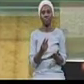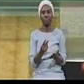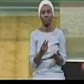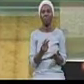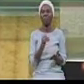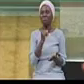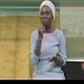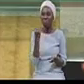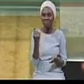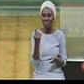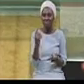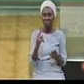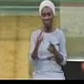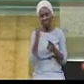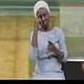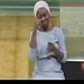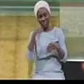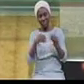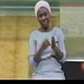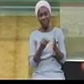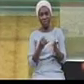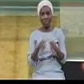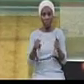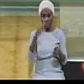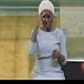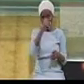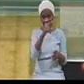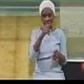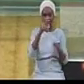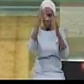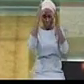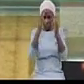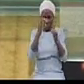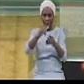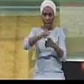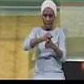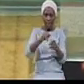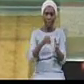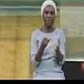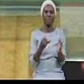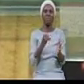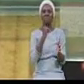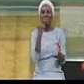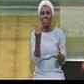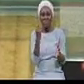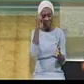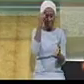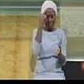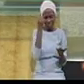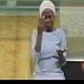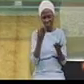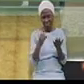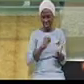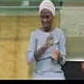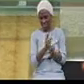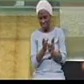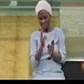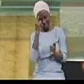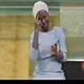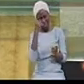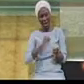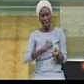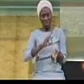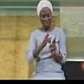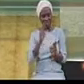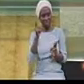just a proposal, he did it. It's not just I'm thinking I'm going to repent, he actually did it. When you hear the word